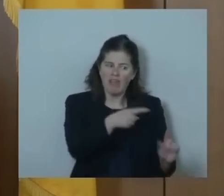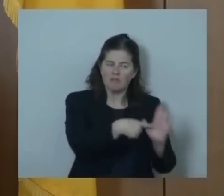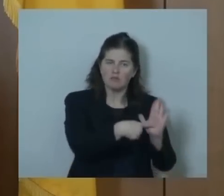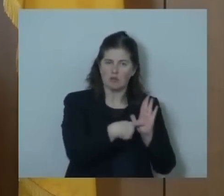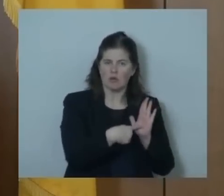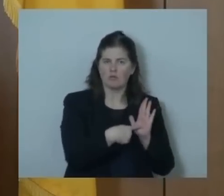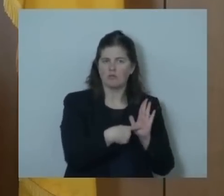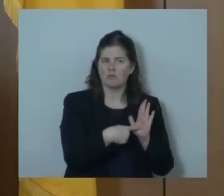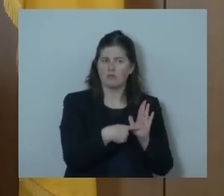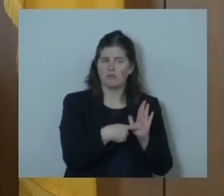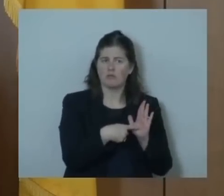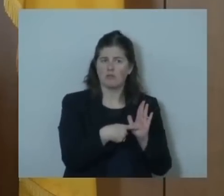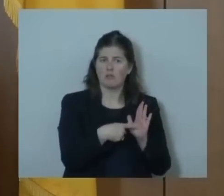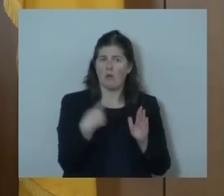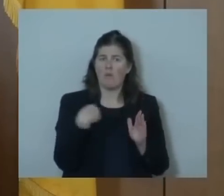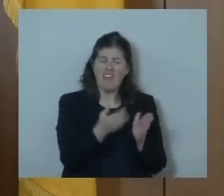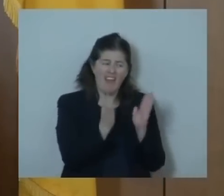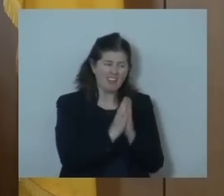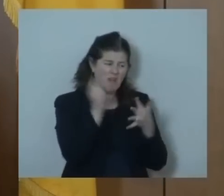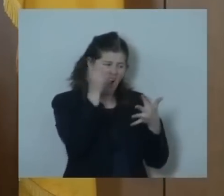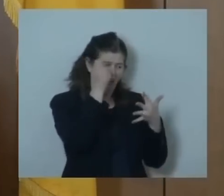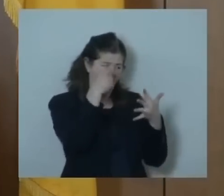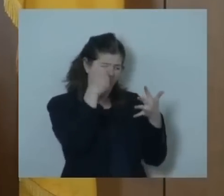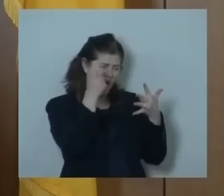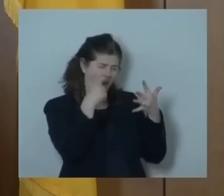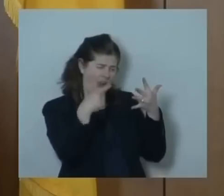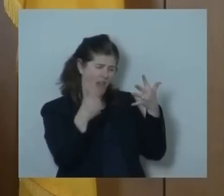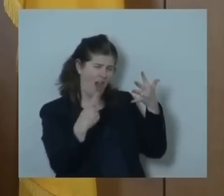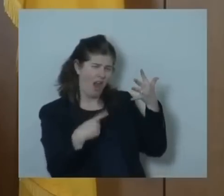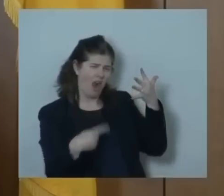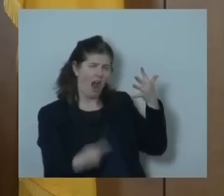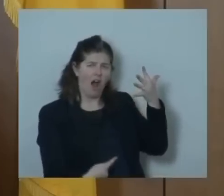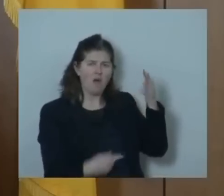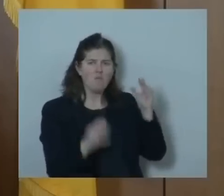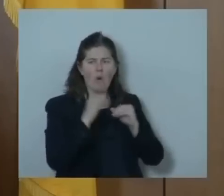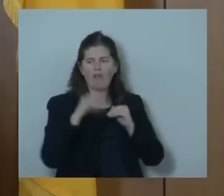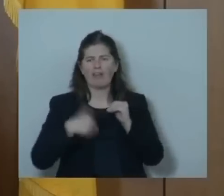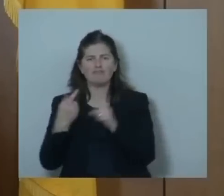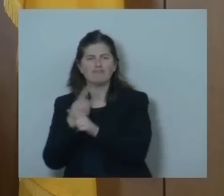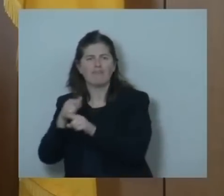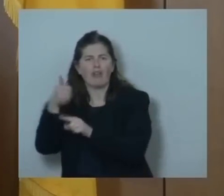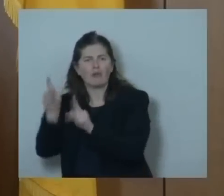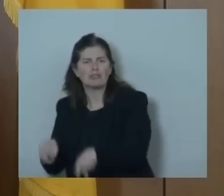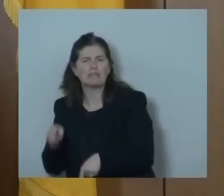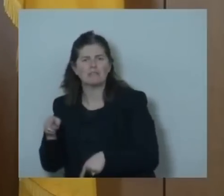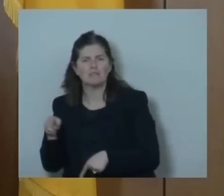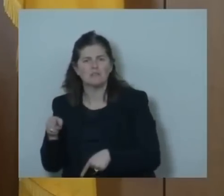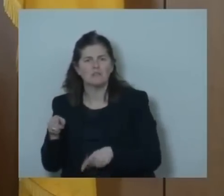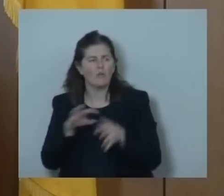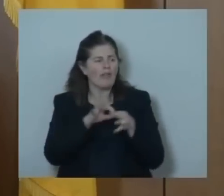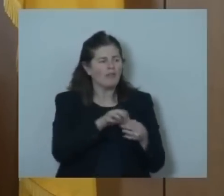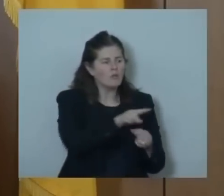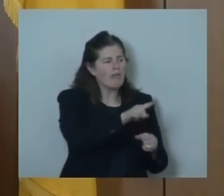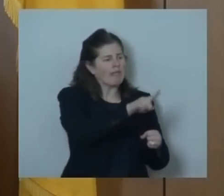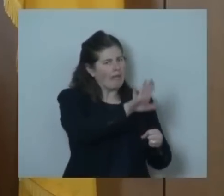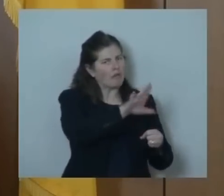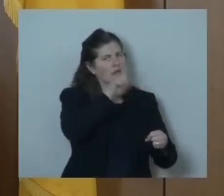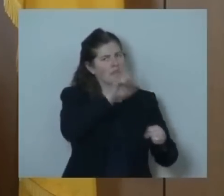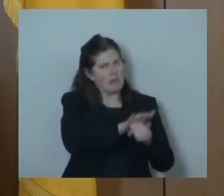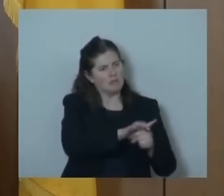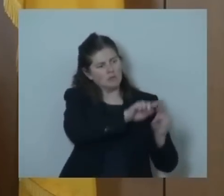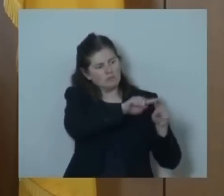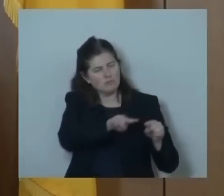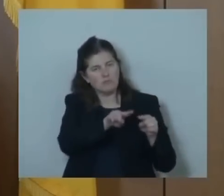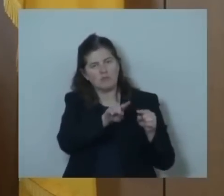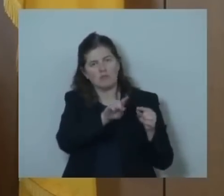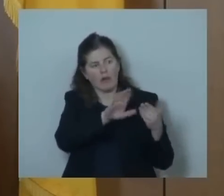mean, they are asked to do way beyond what anybody else is asked to do in terms of their commitment to